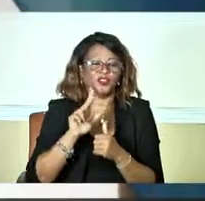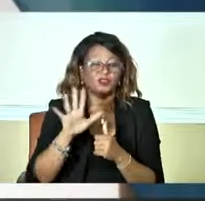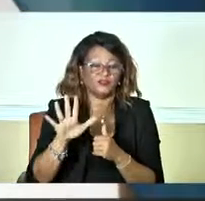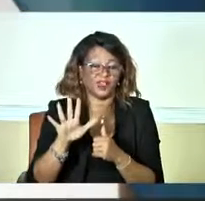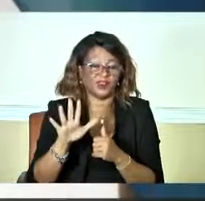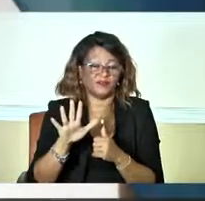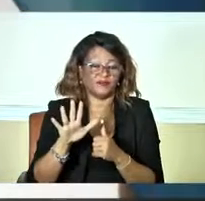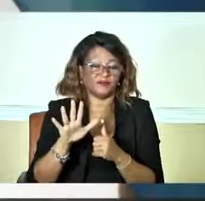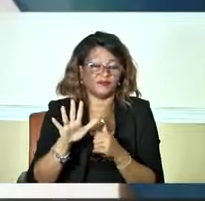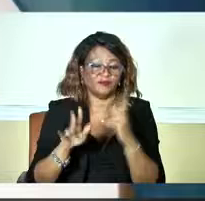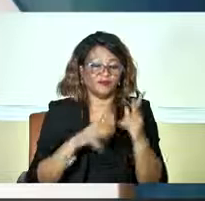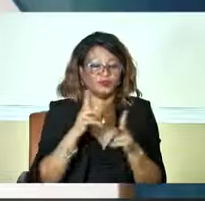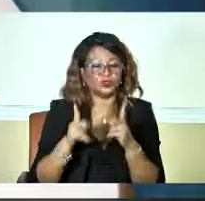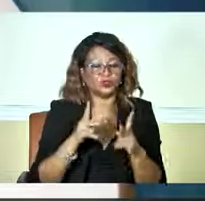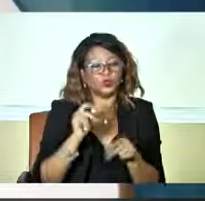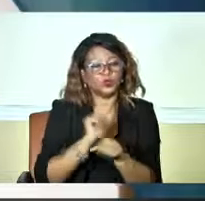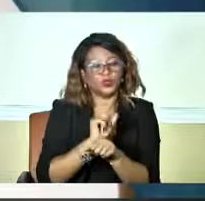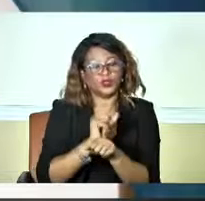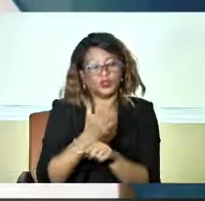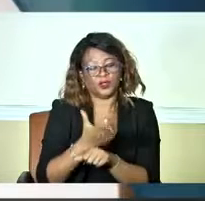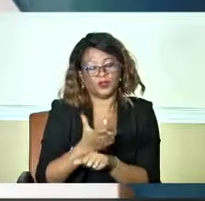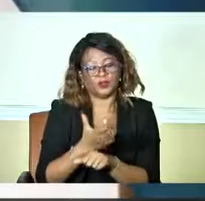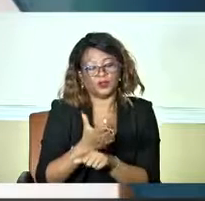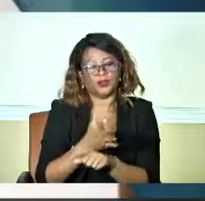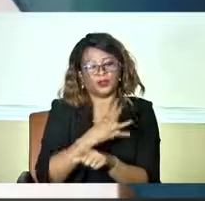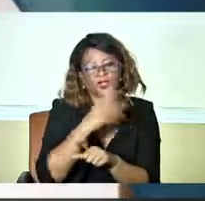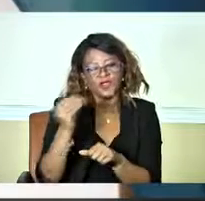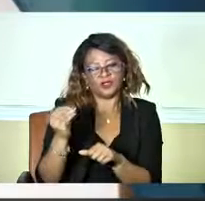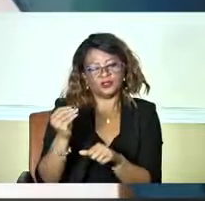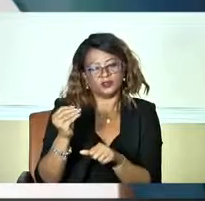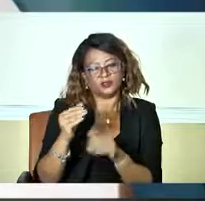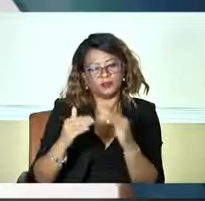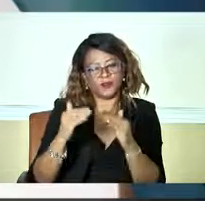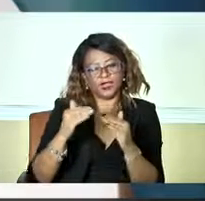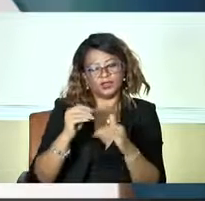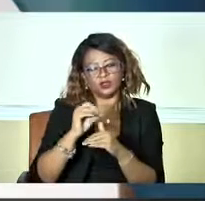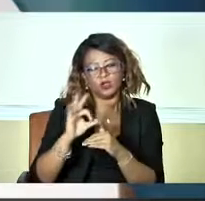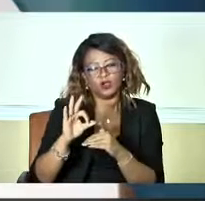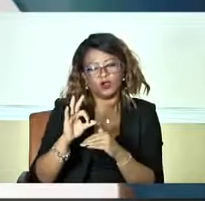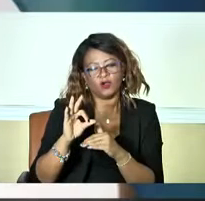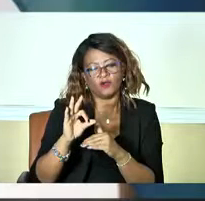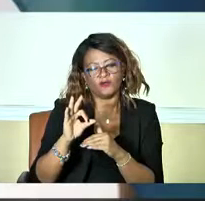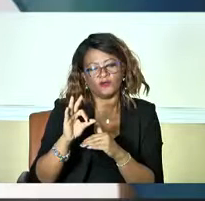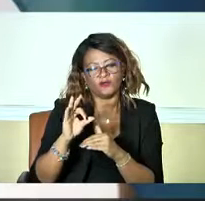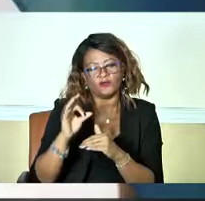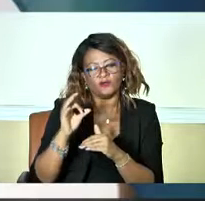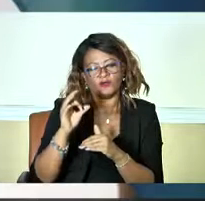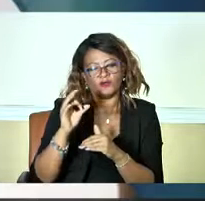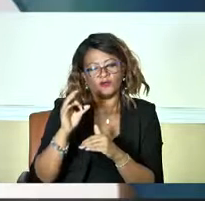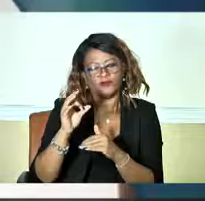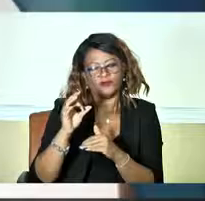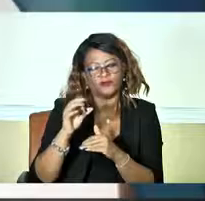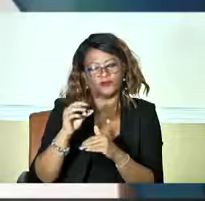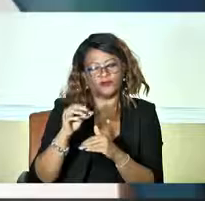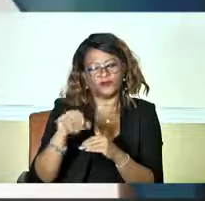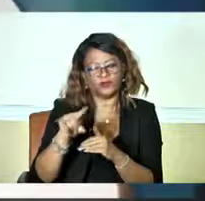35 presently employed, and that the balance of those have